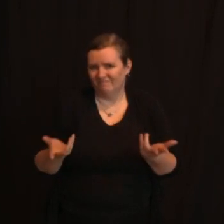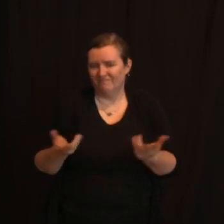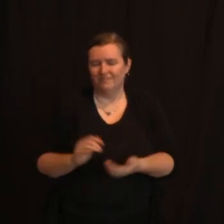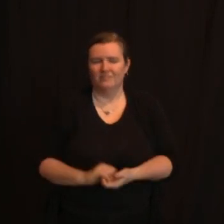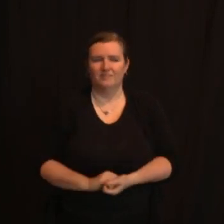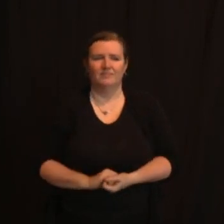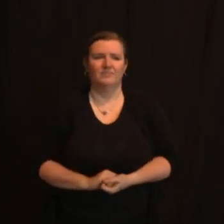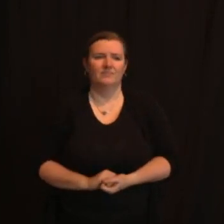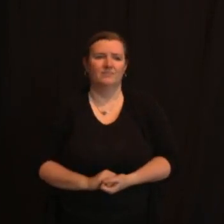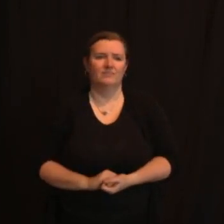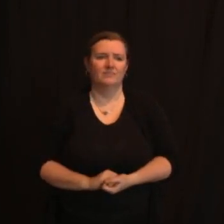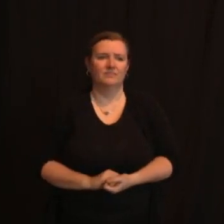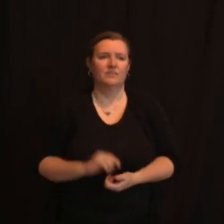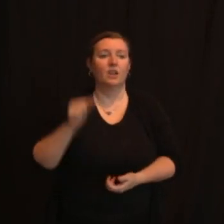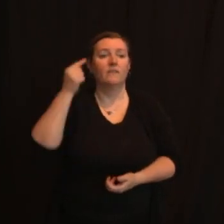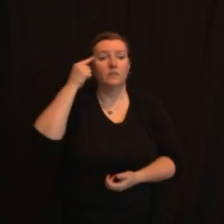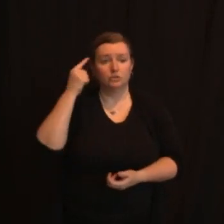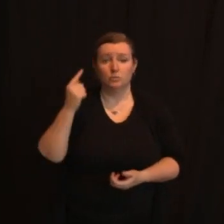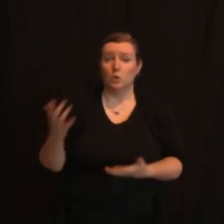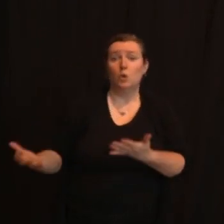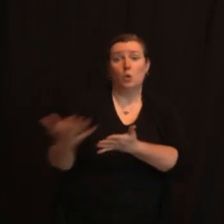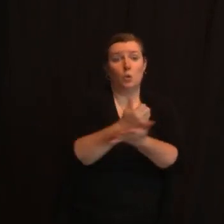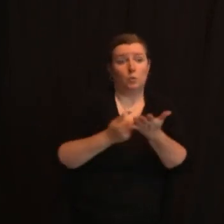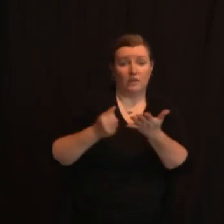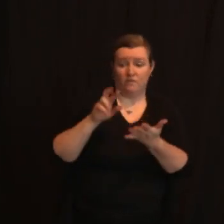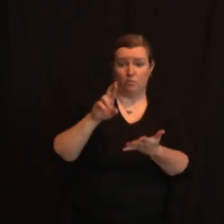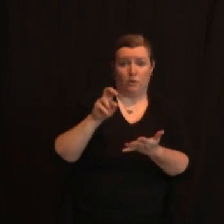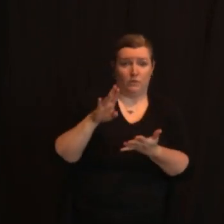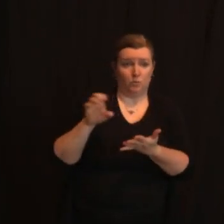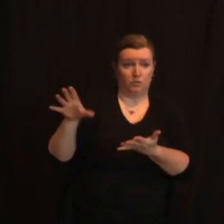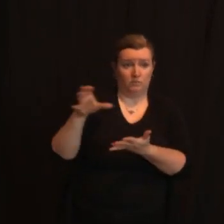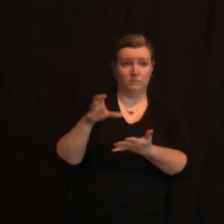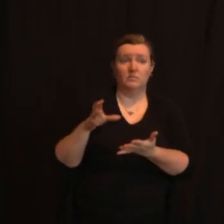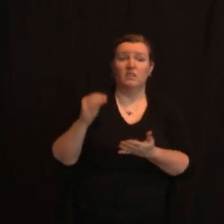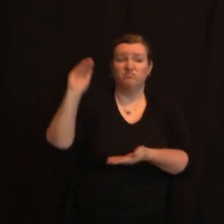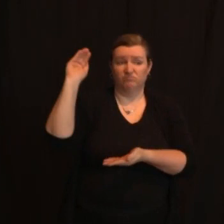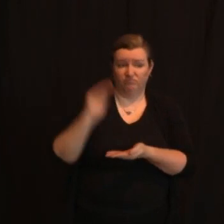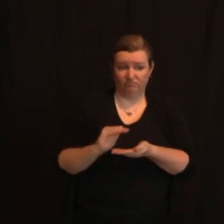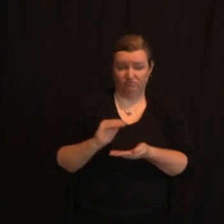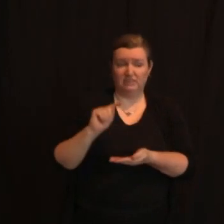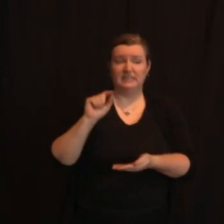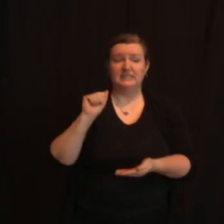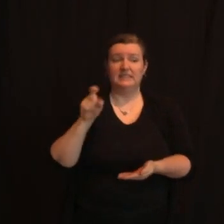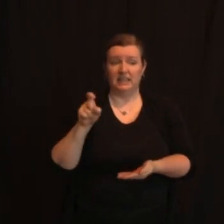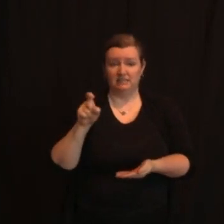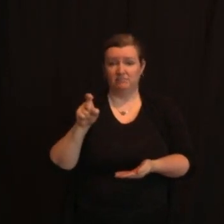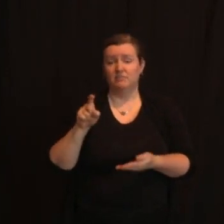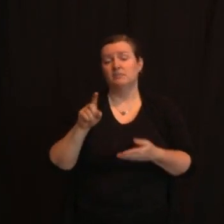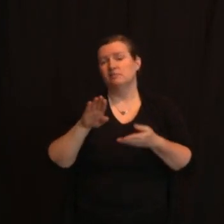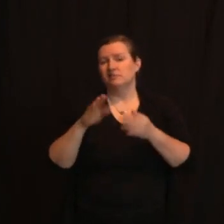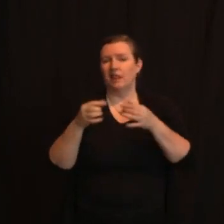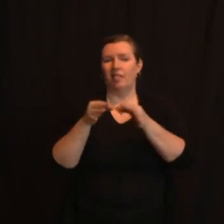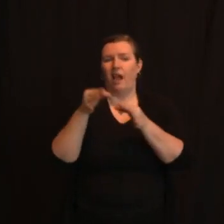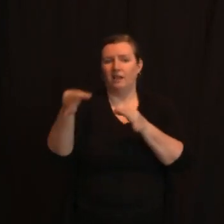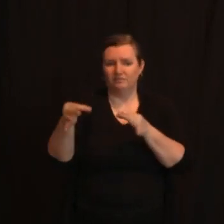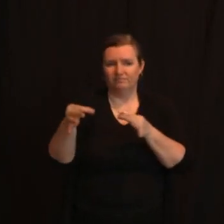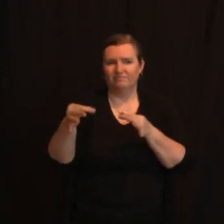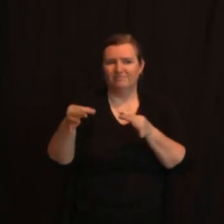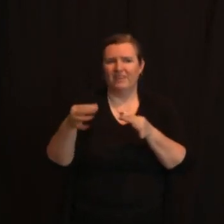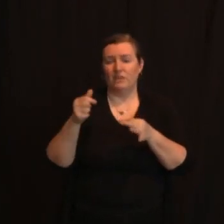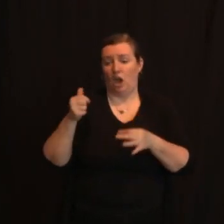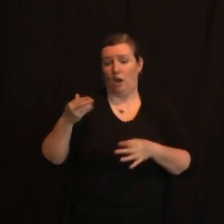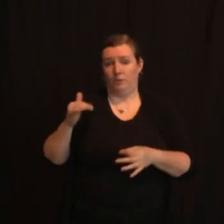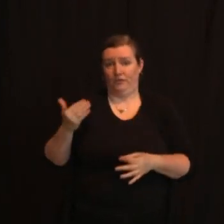tax deadline from April to July. So the big ask we had before them was to give us more flexibility about what we can